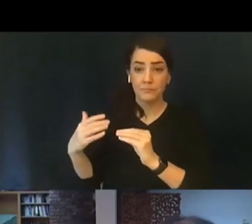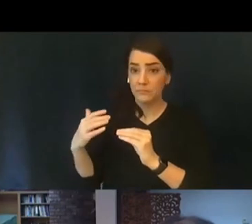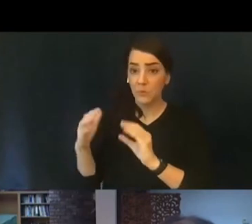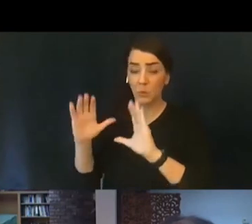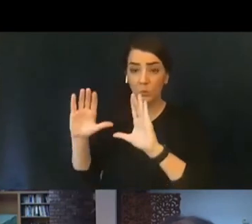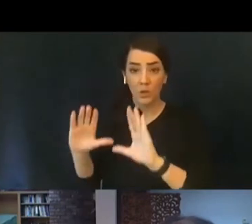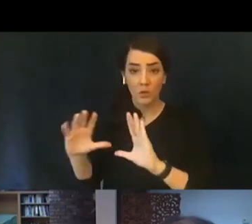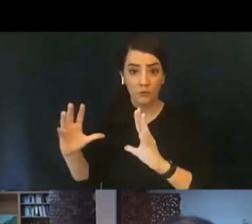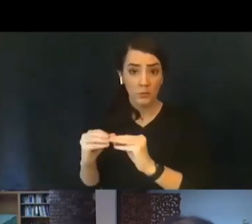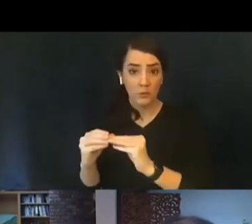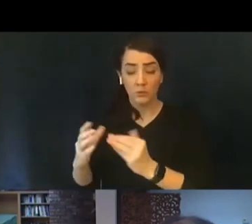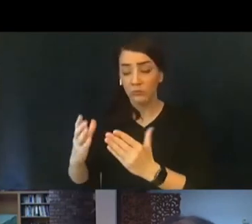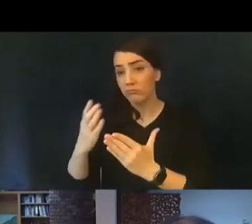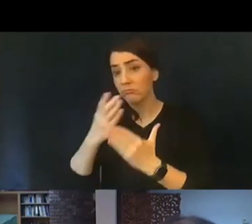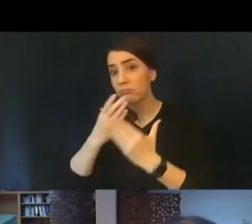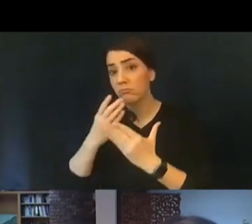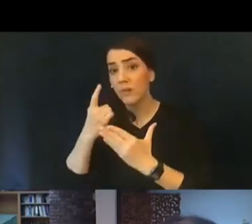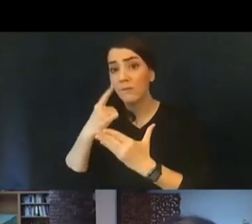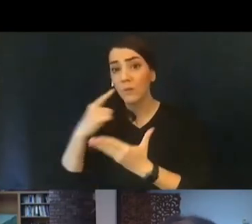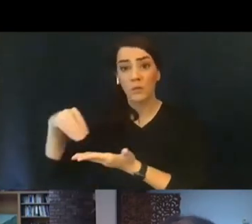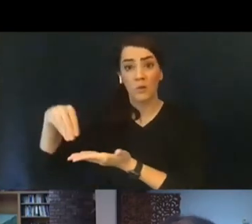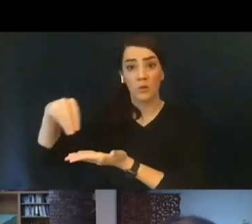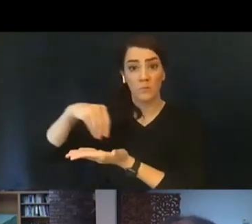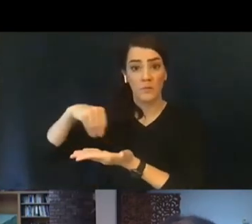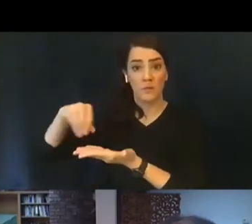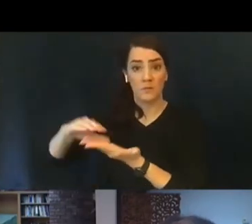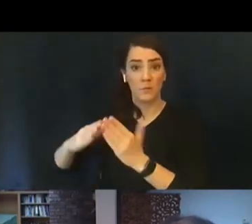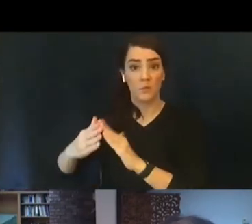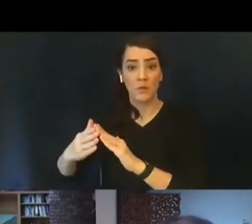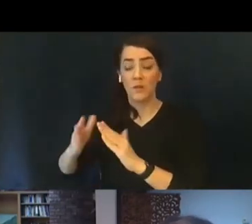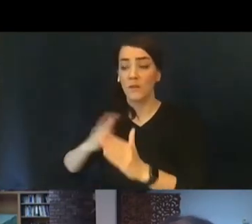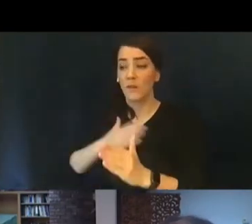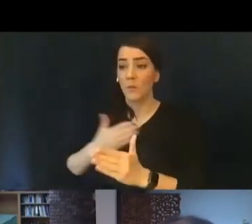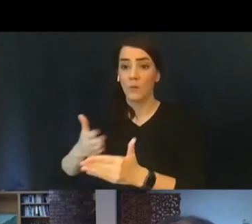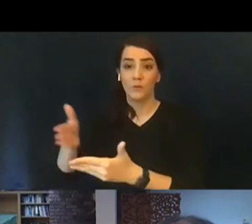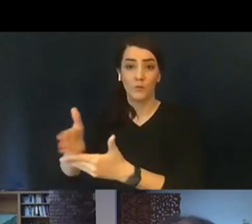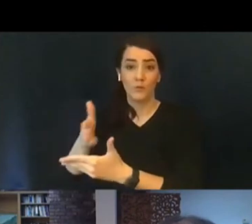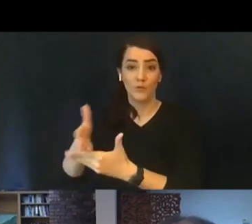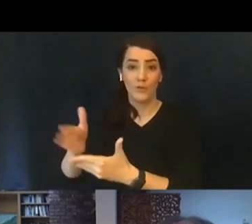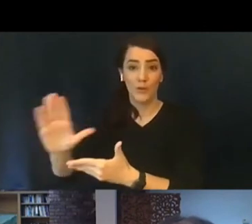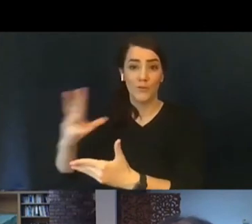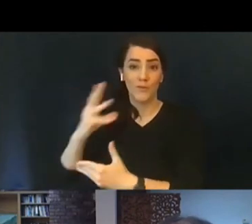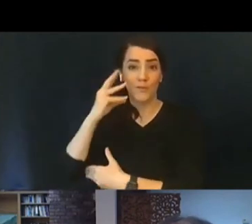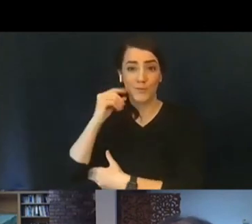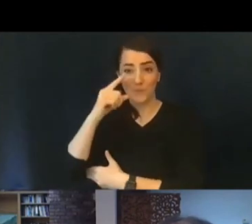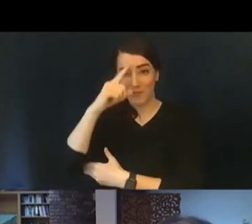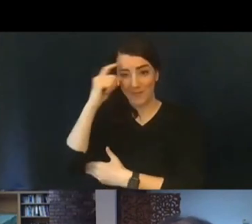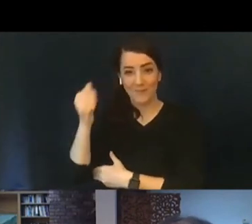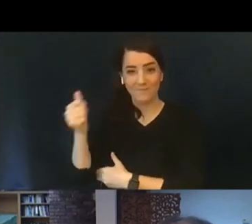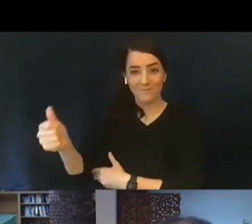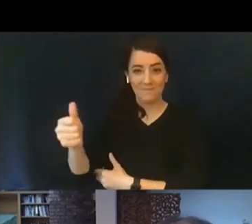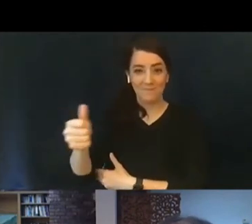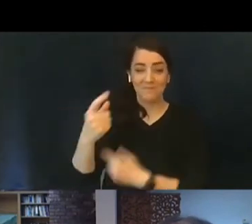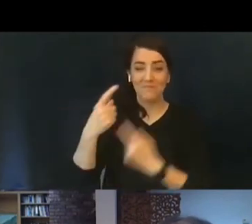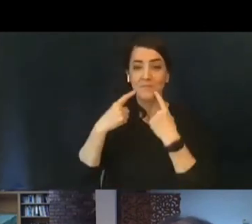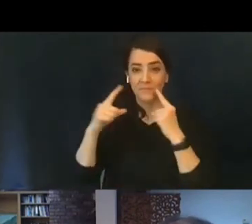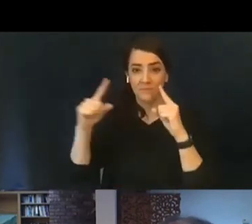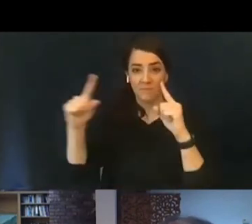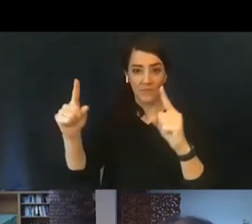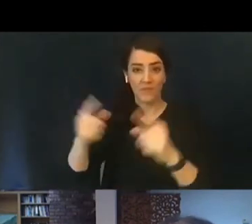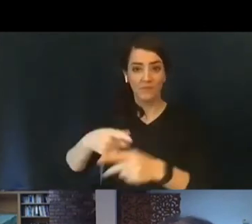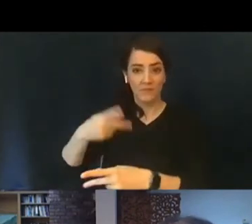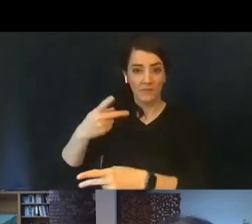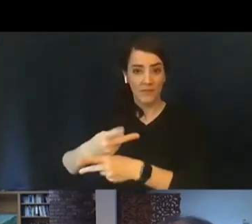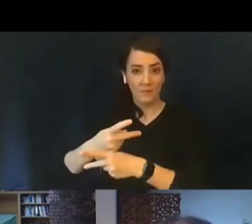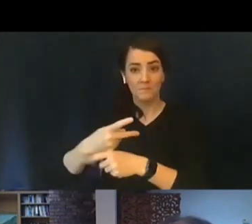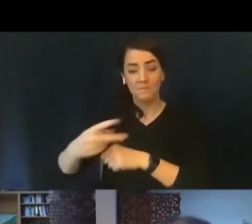community for, uh, willing to share their experiences because they've been very successful in, um, raising the